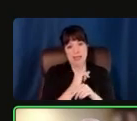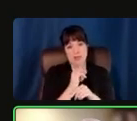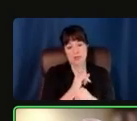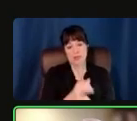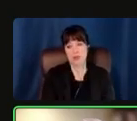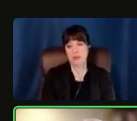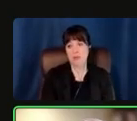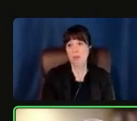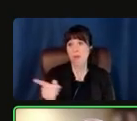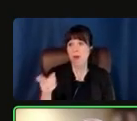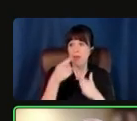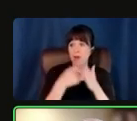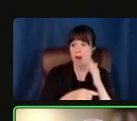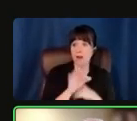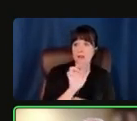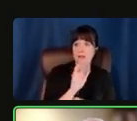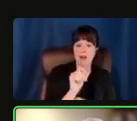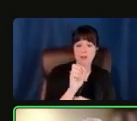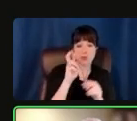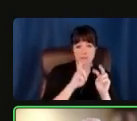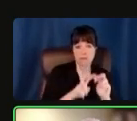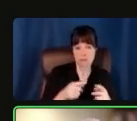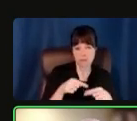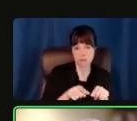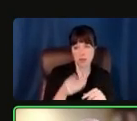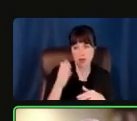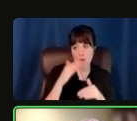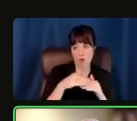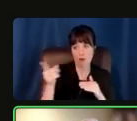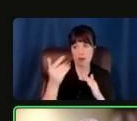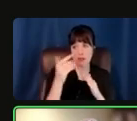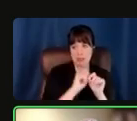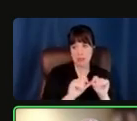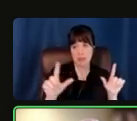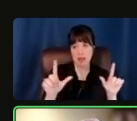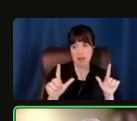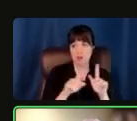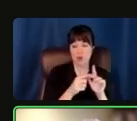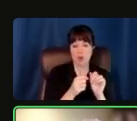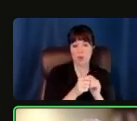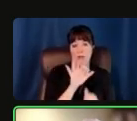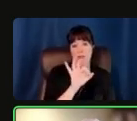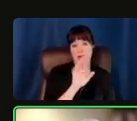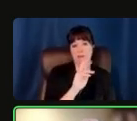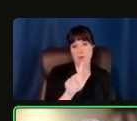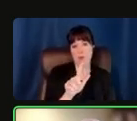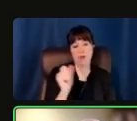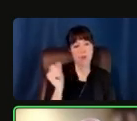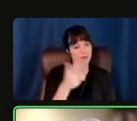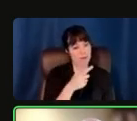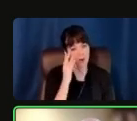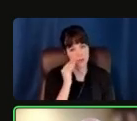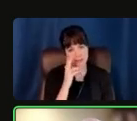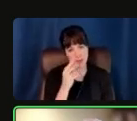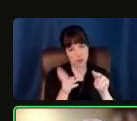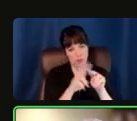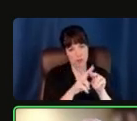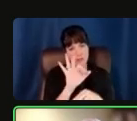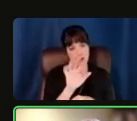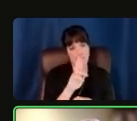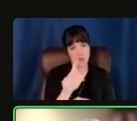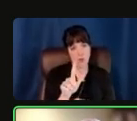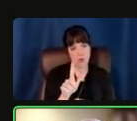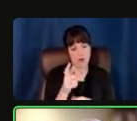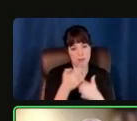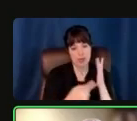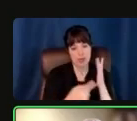The cost factors considered during the analysis are included on this side, starting with fuel. We've all experienced the increase in fuel prices over the